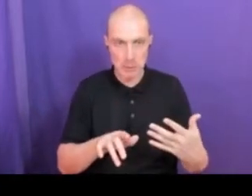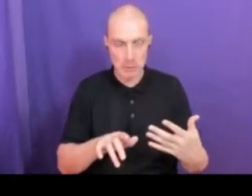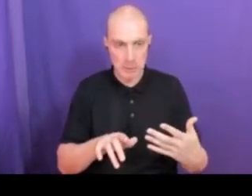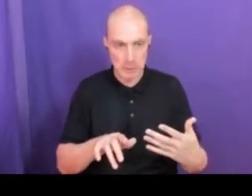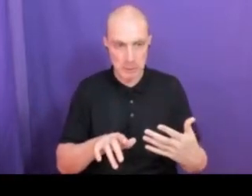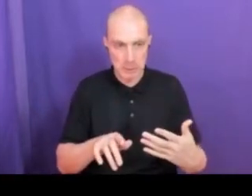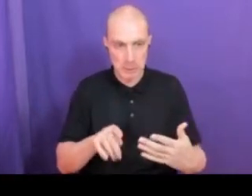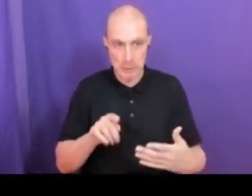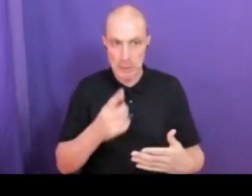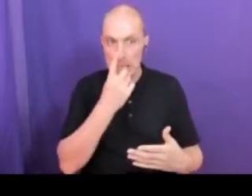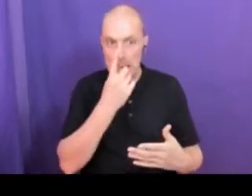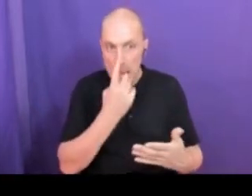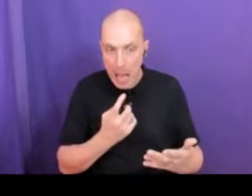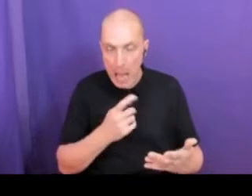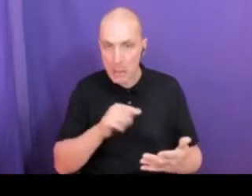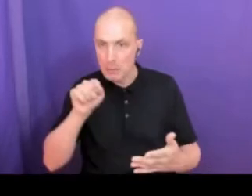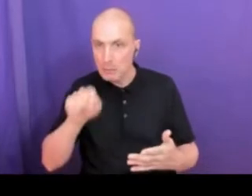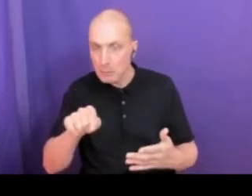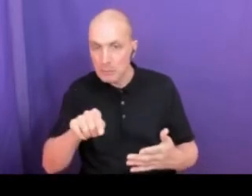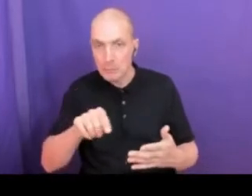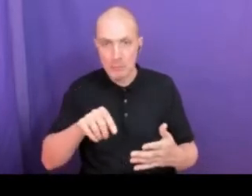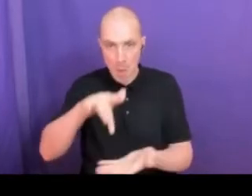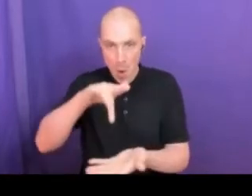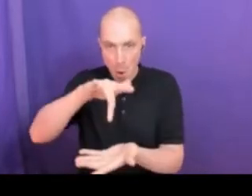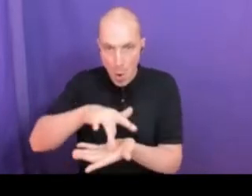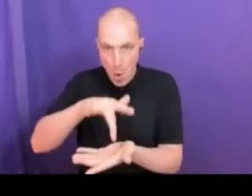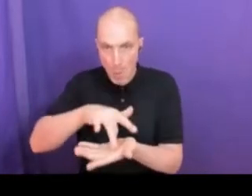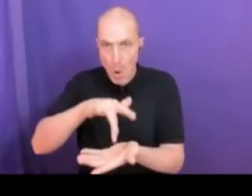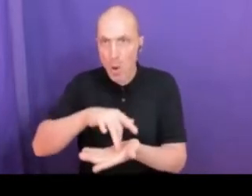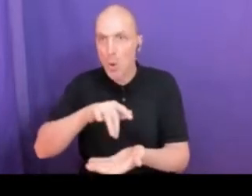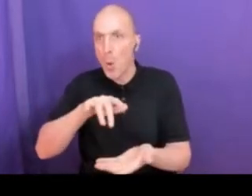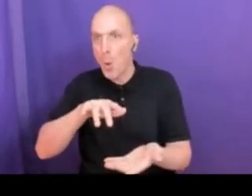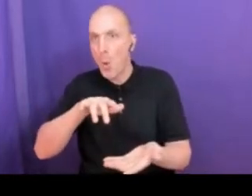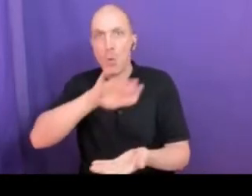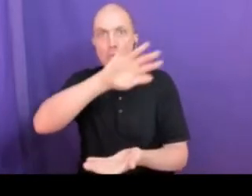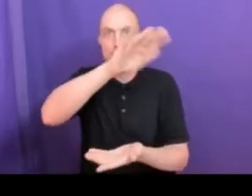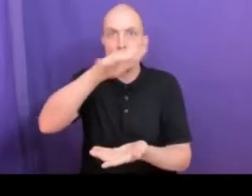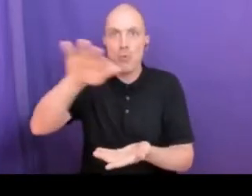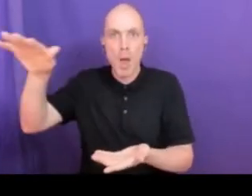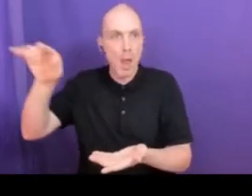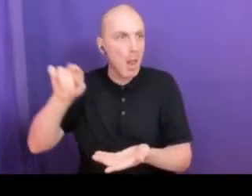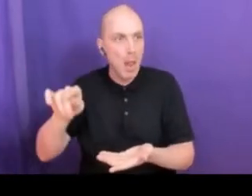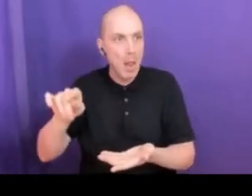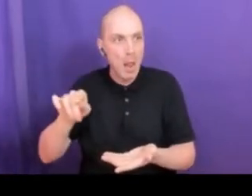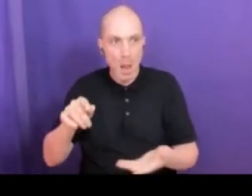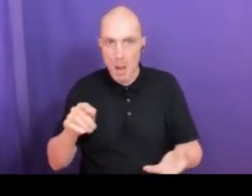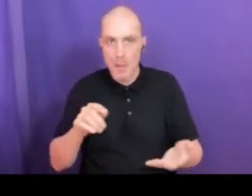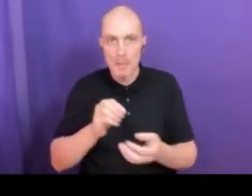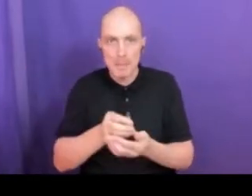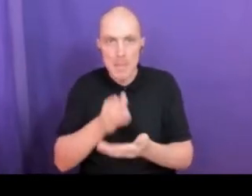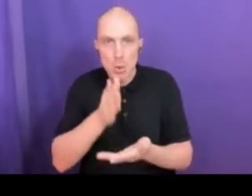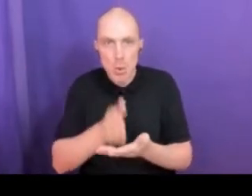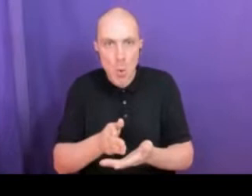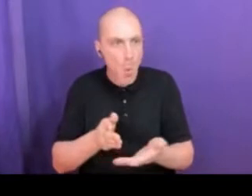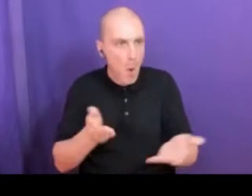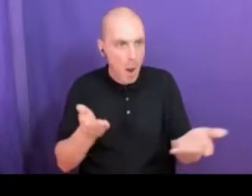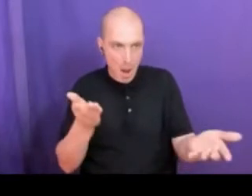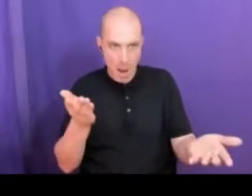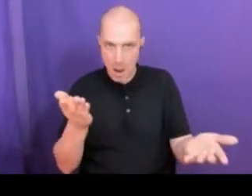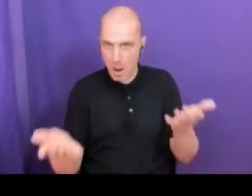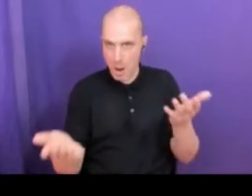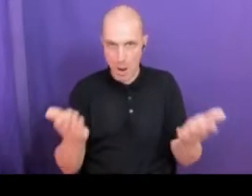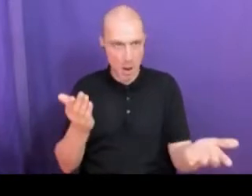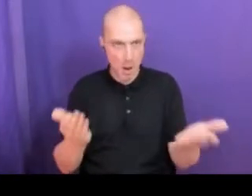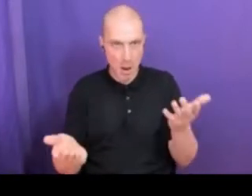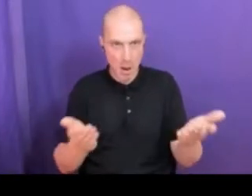than a rural area than people who only filled out partial response. Just kind of check that through to make sure there's nothing biasing why some people would fill out the full response